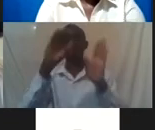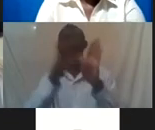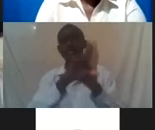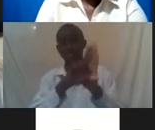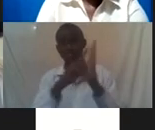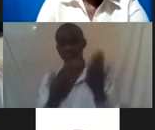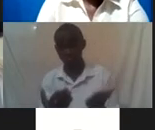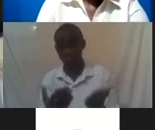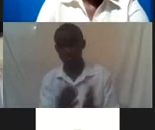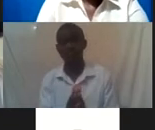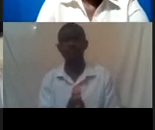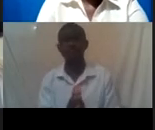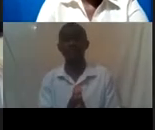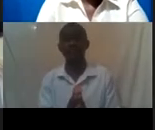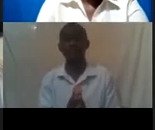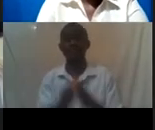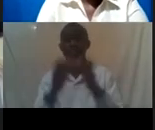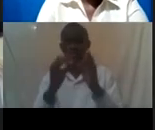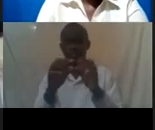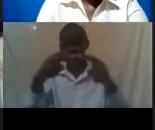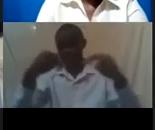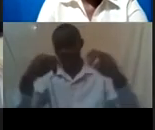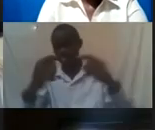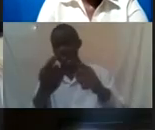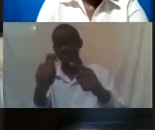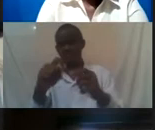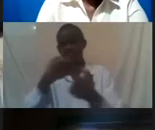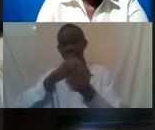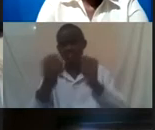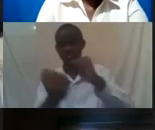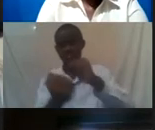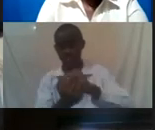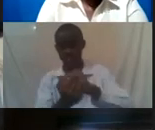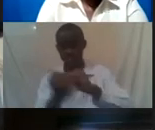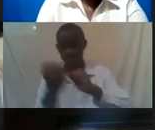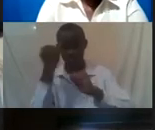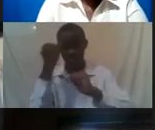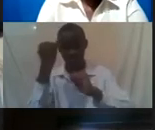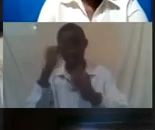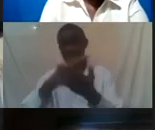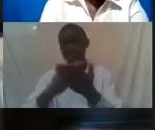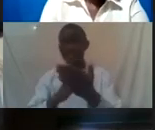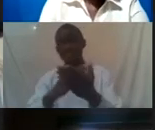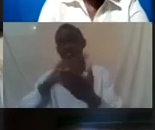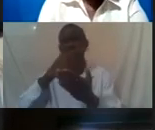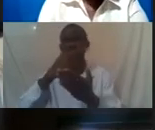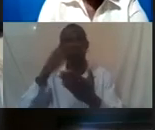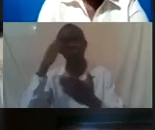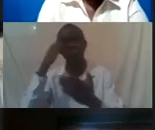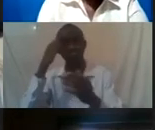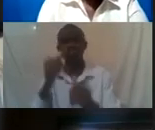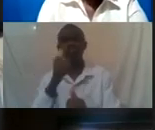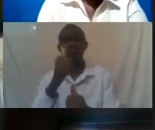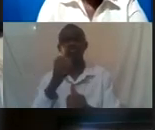health legislation. If you look at the proposed amendments, some of them make sense, they are reasonable, and perhaps the